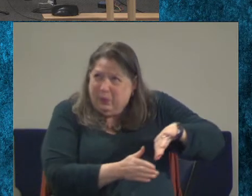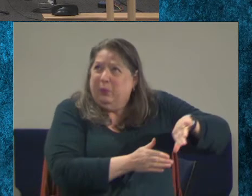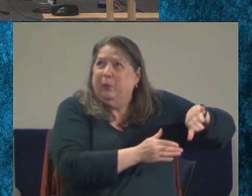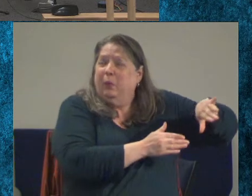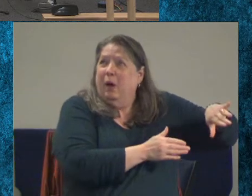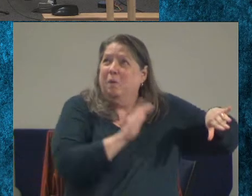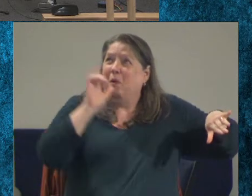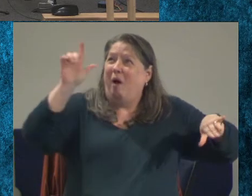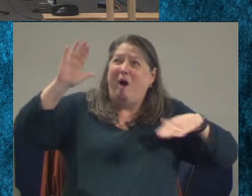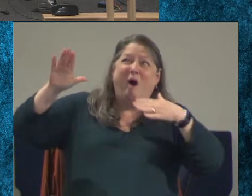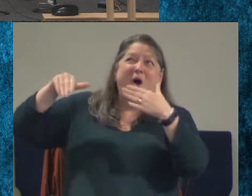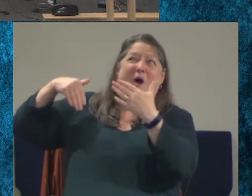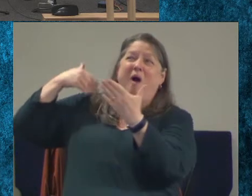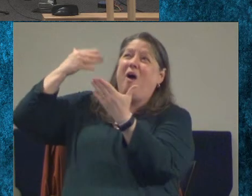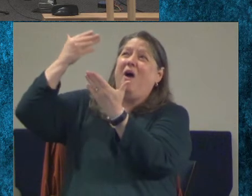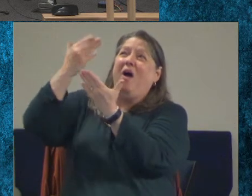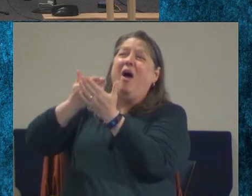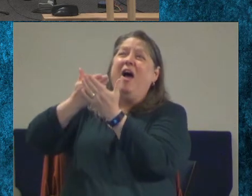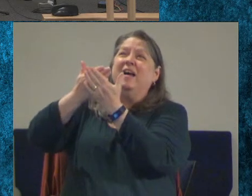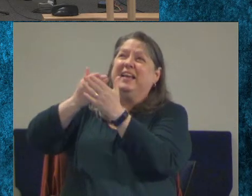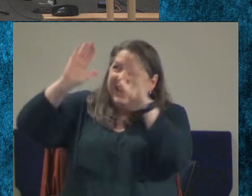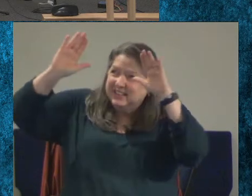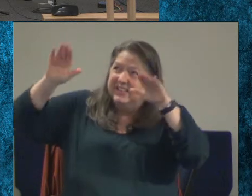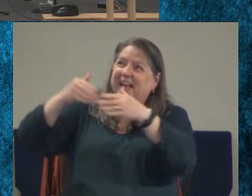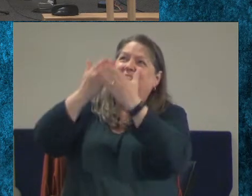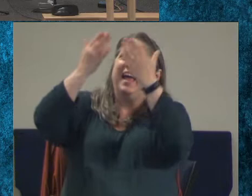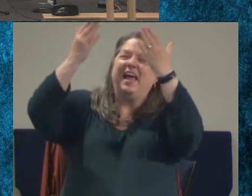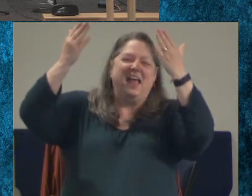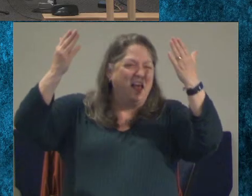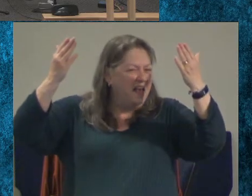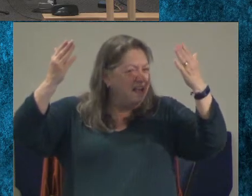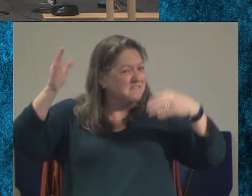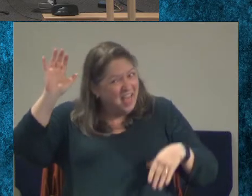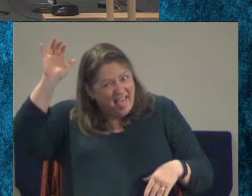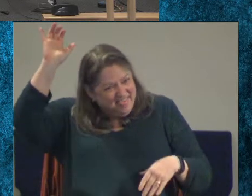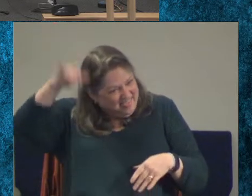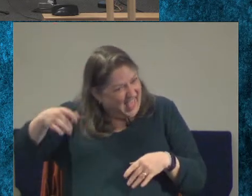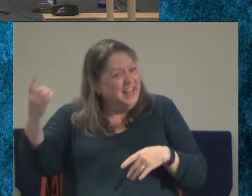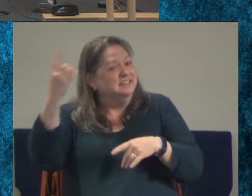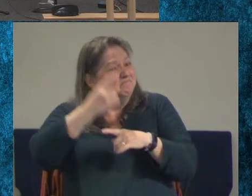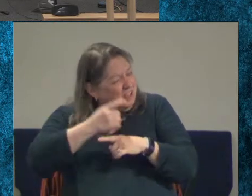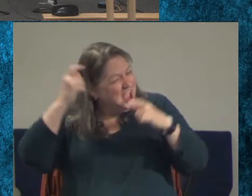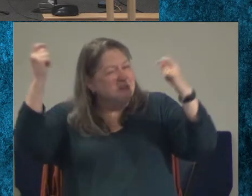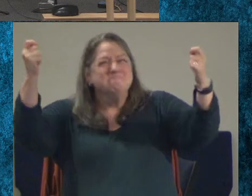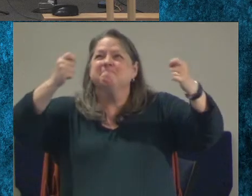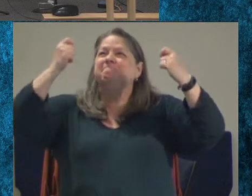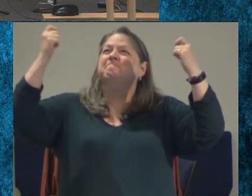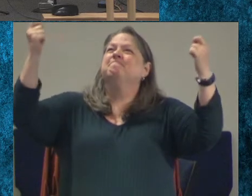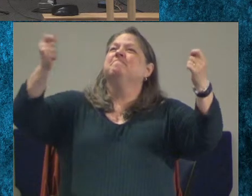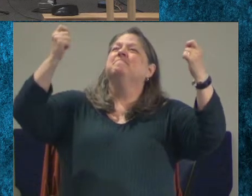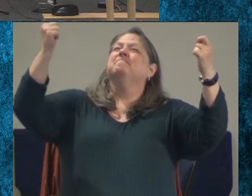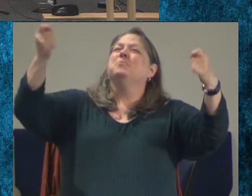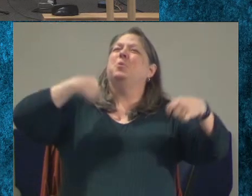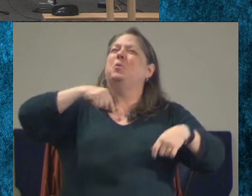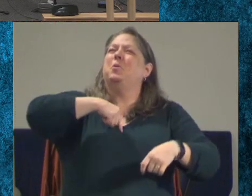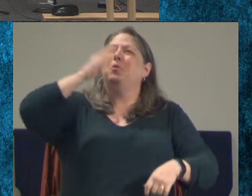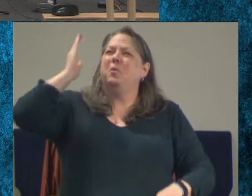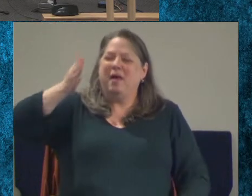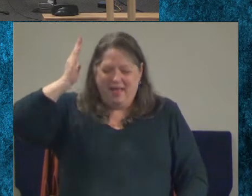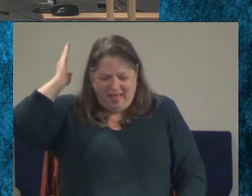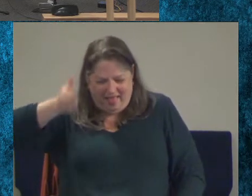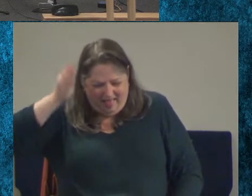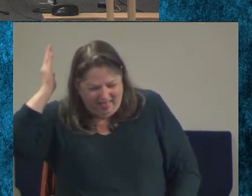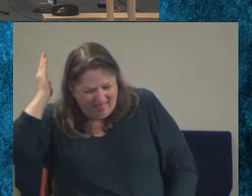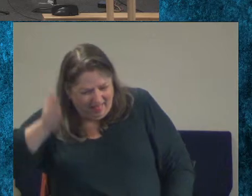repay. When we all get to heaven, what a day of rejoicing that will